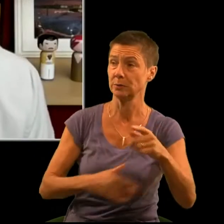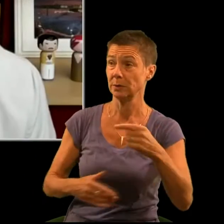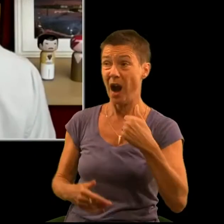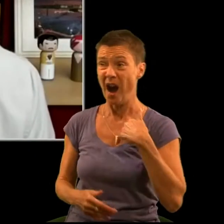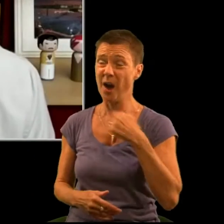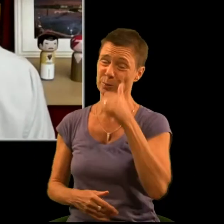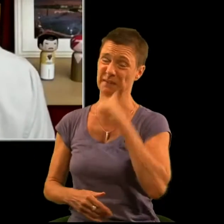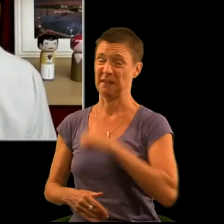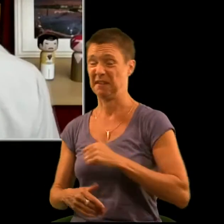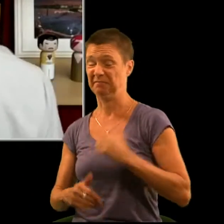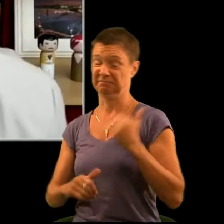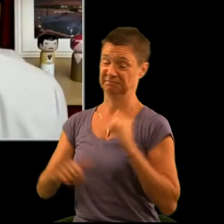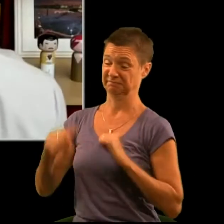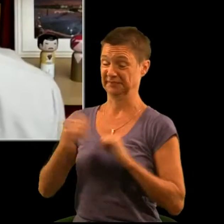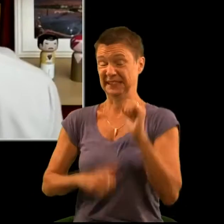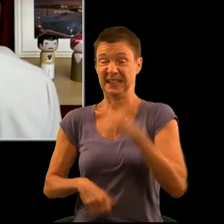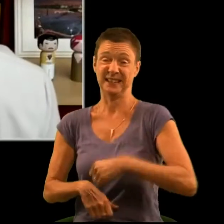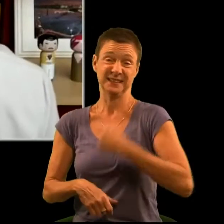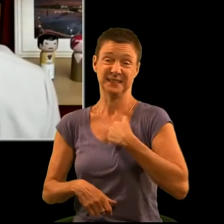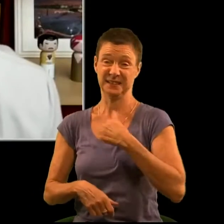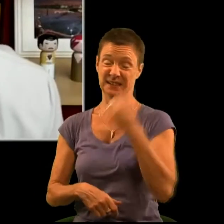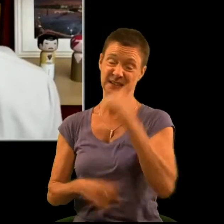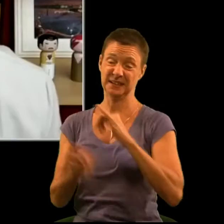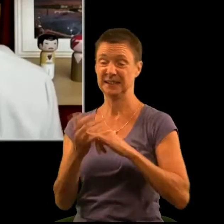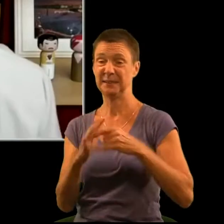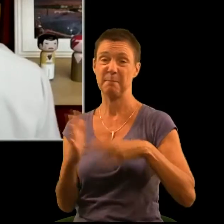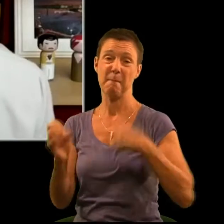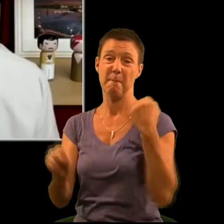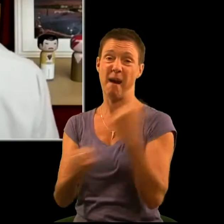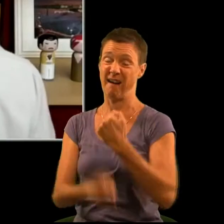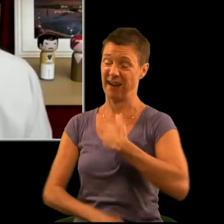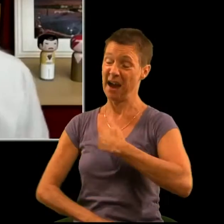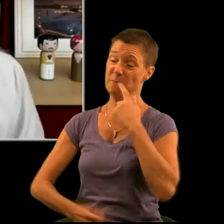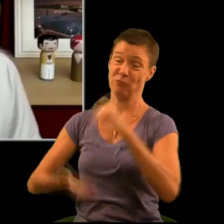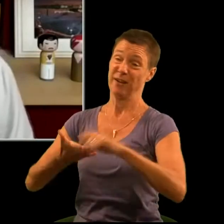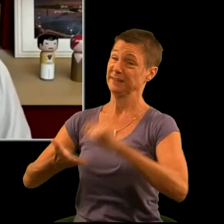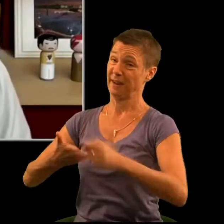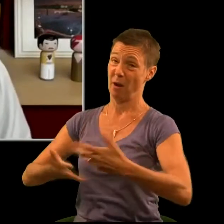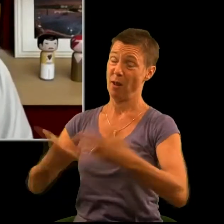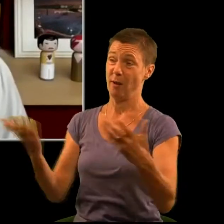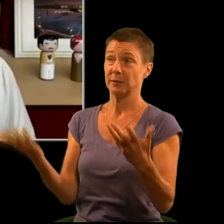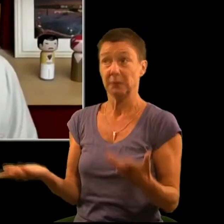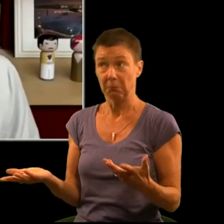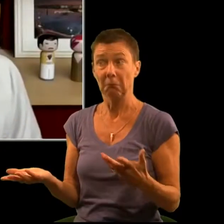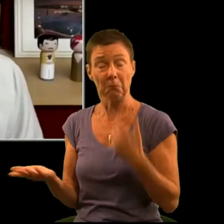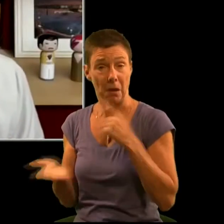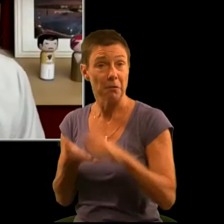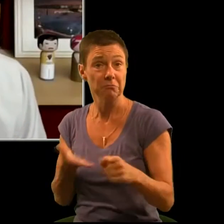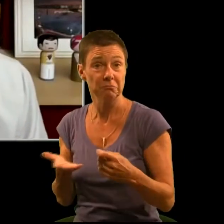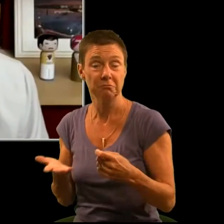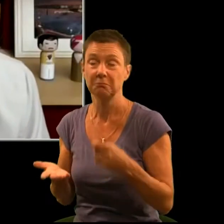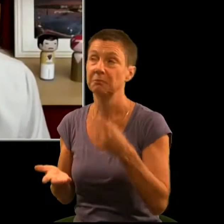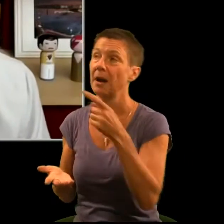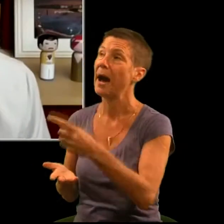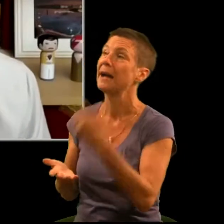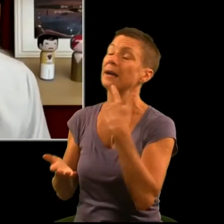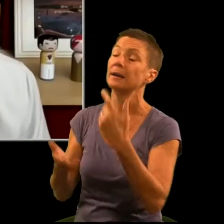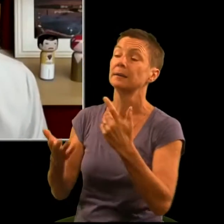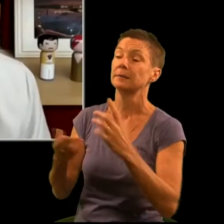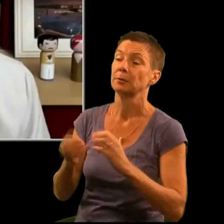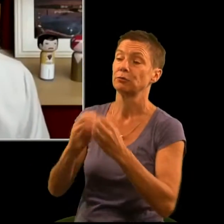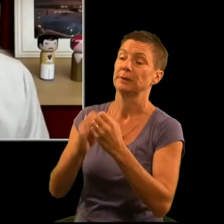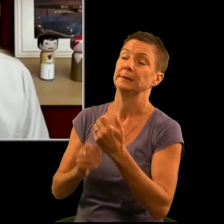really smug about that, and I remained smug. It's probably not any good, but I did a picture